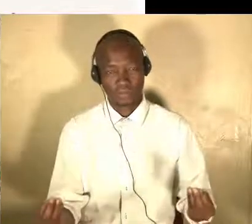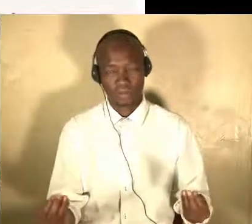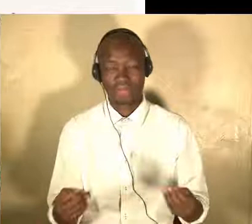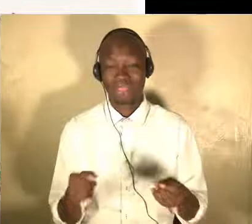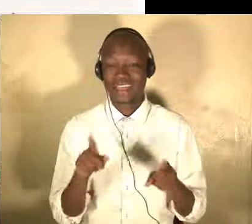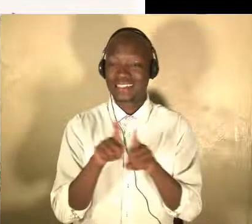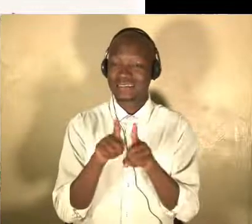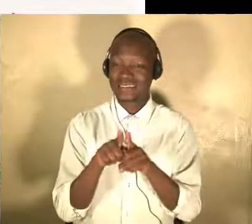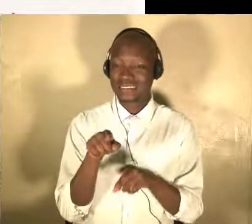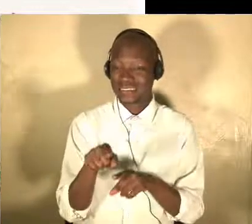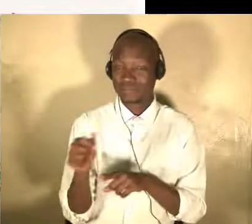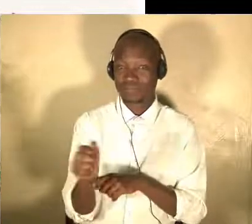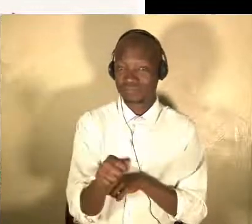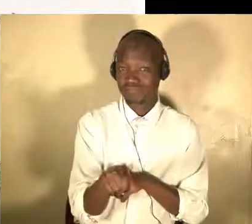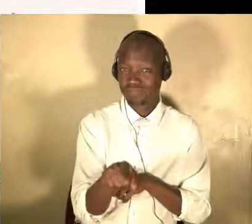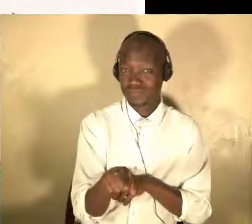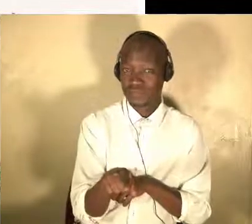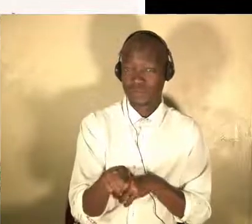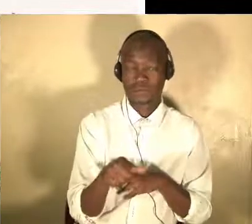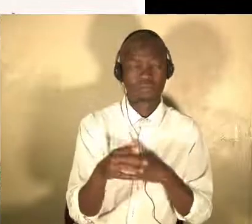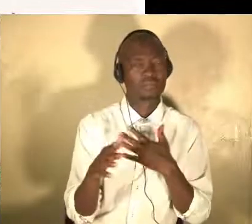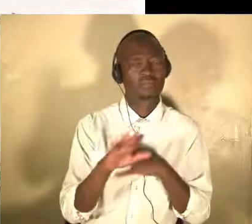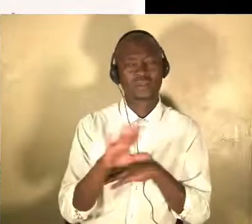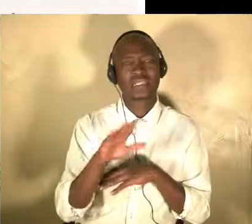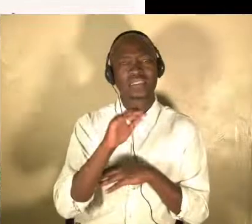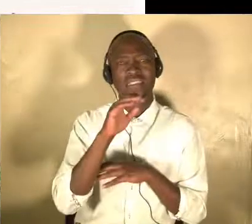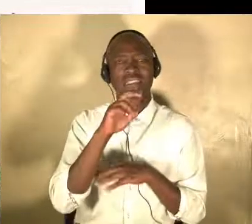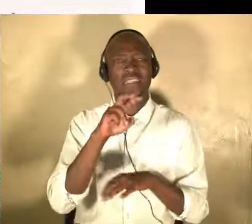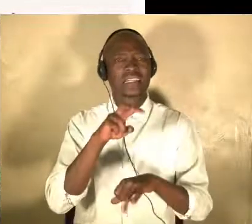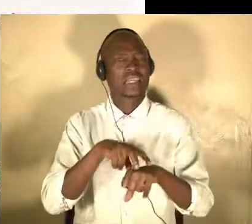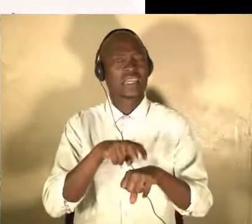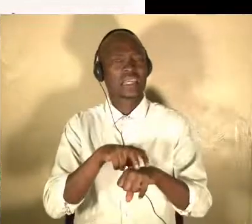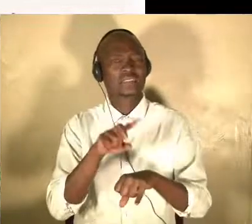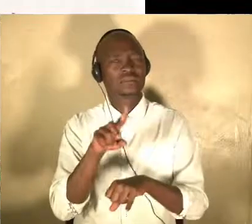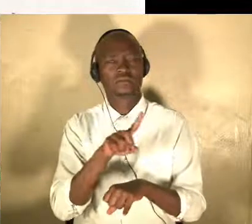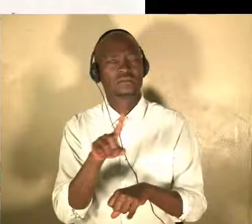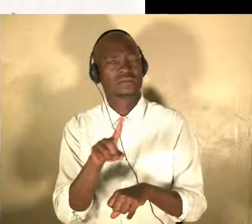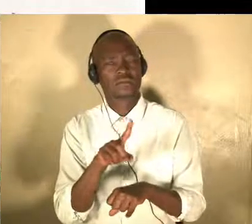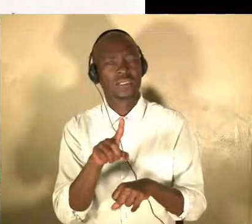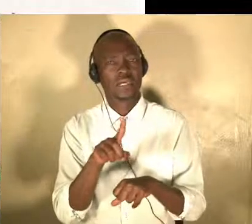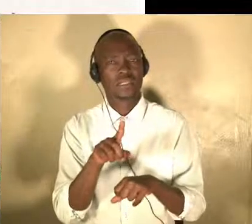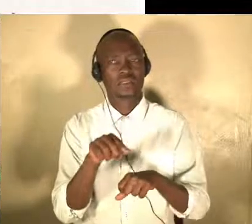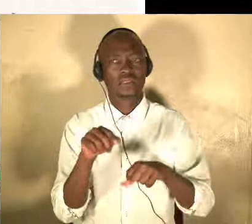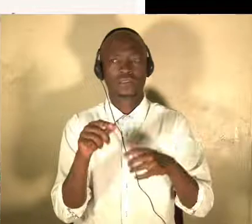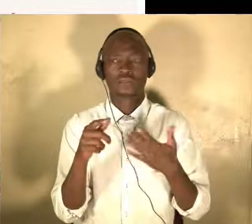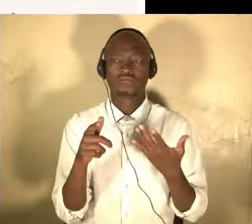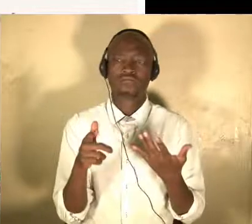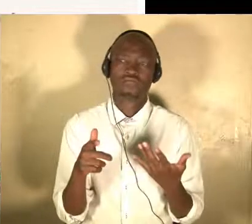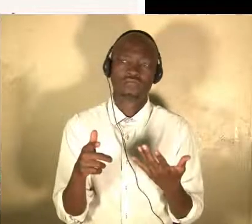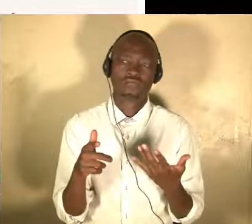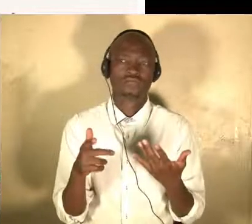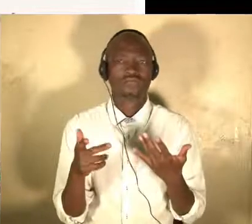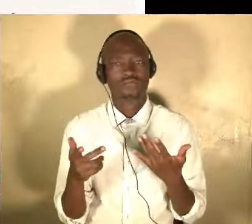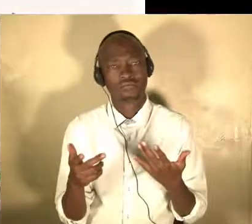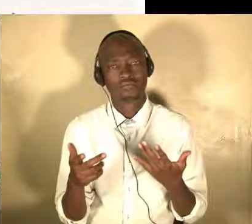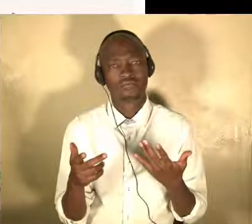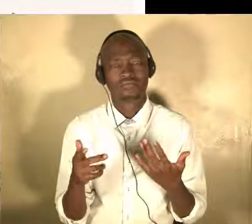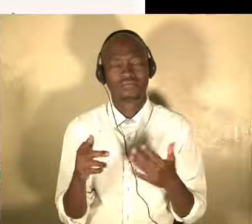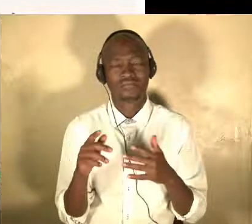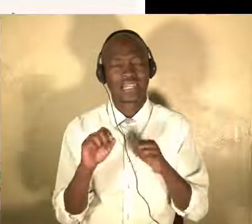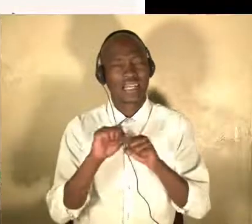placements may not necessarily require that there would be such a